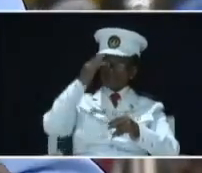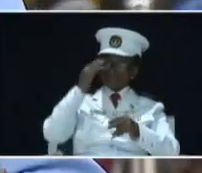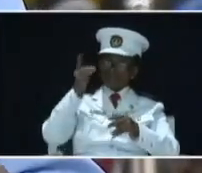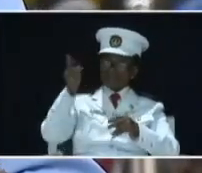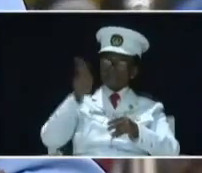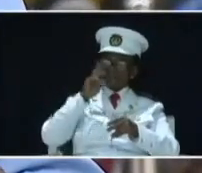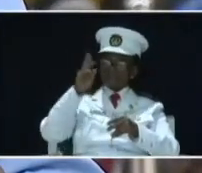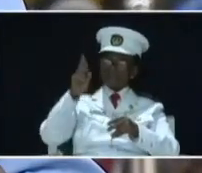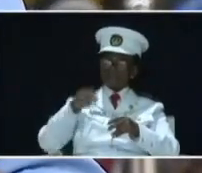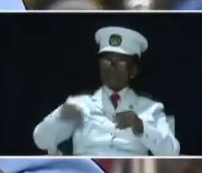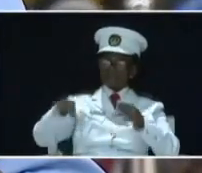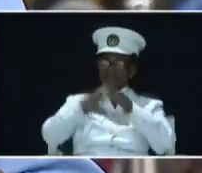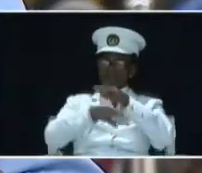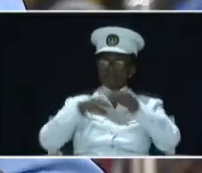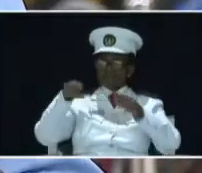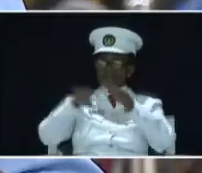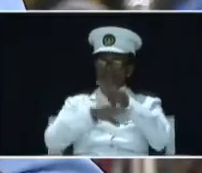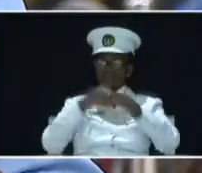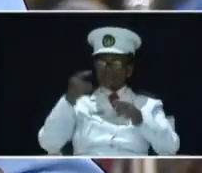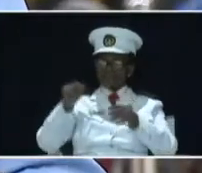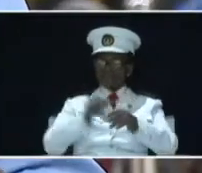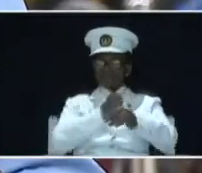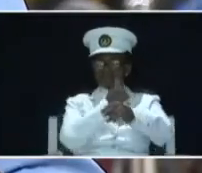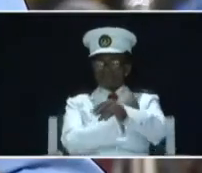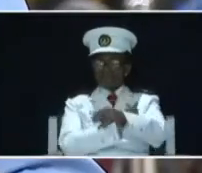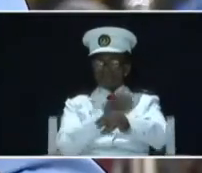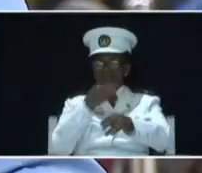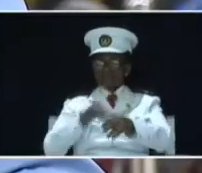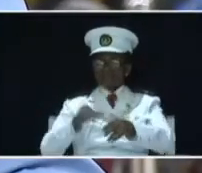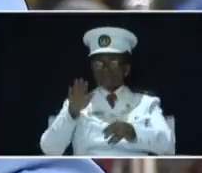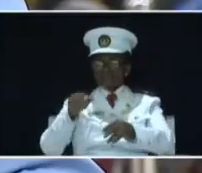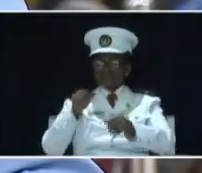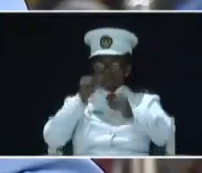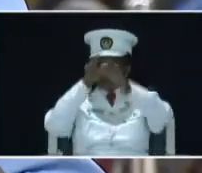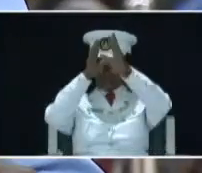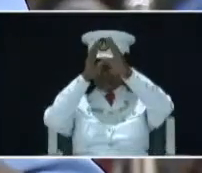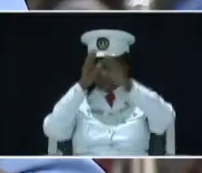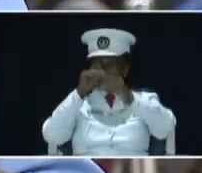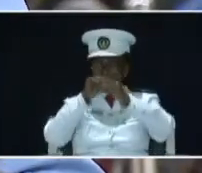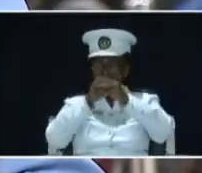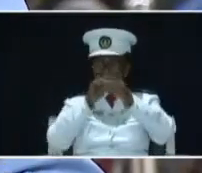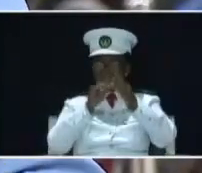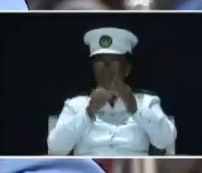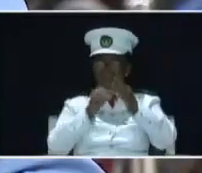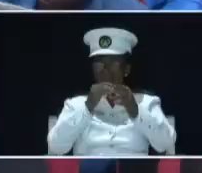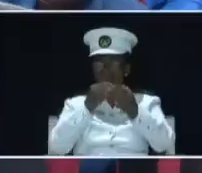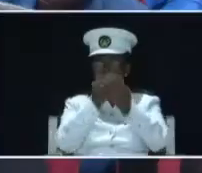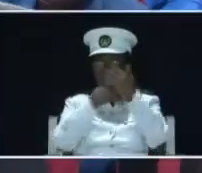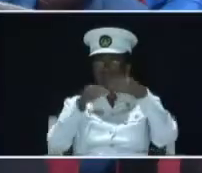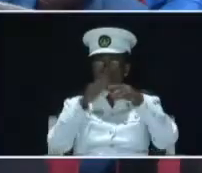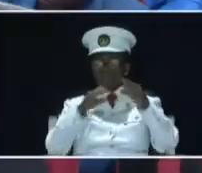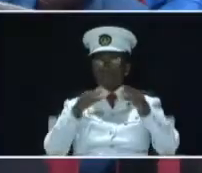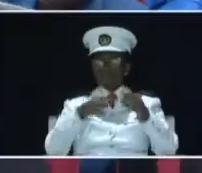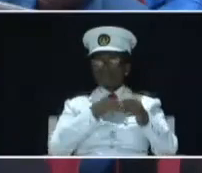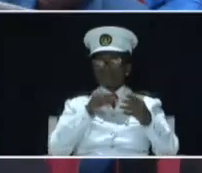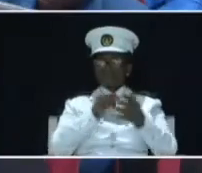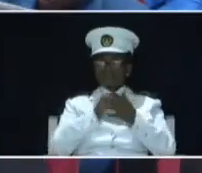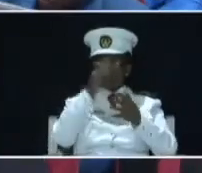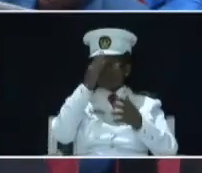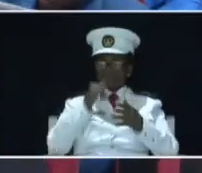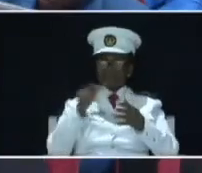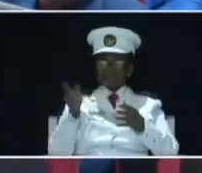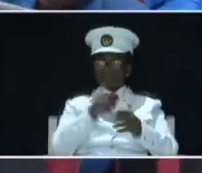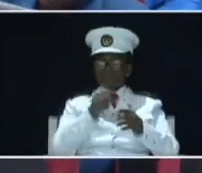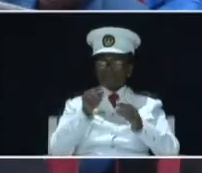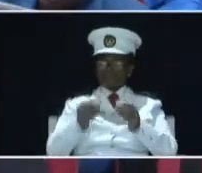your Father in heaven. That's why you can tell sickness, go, and it will go. Demons,